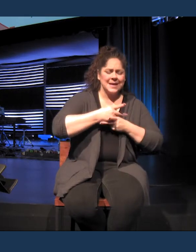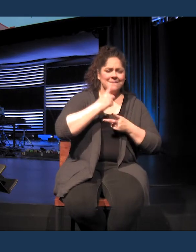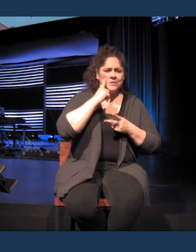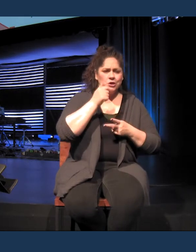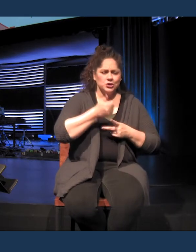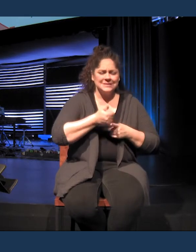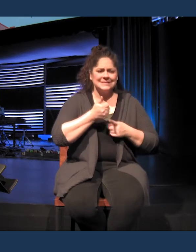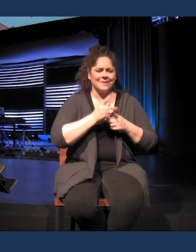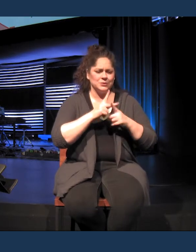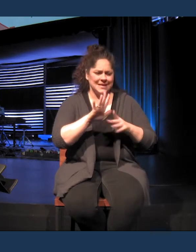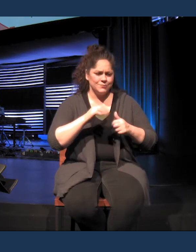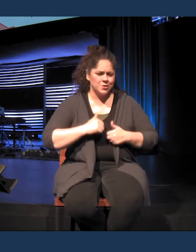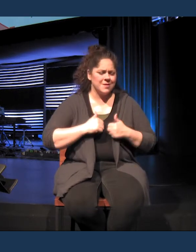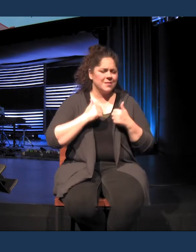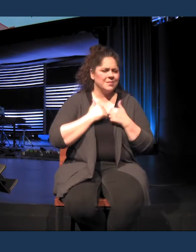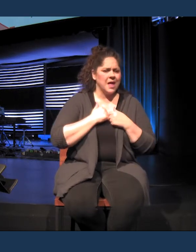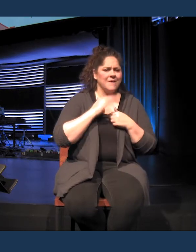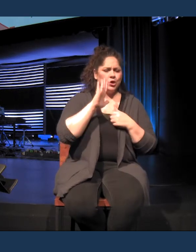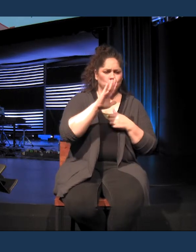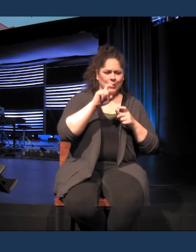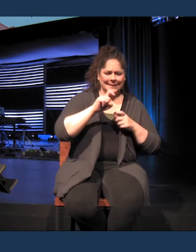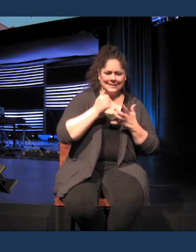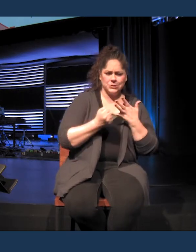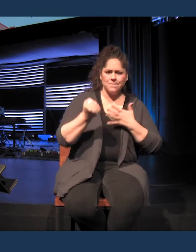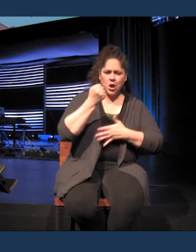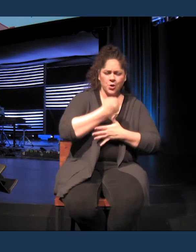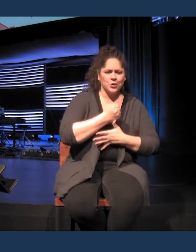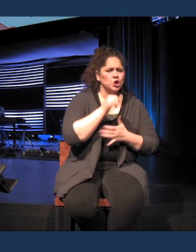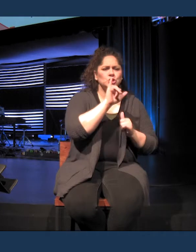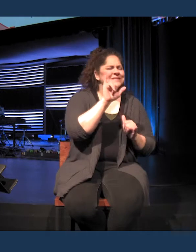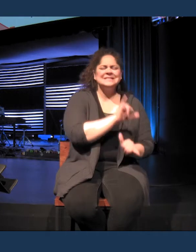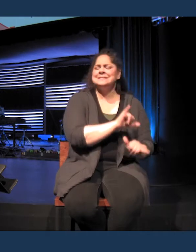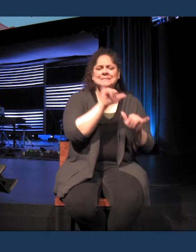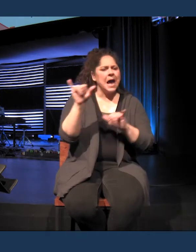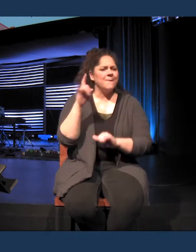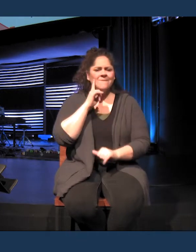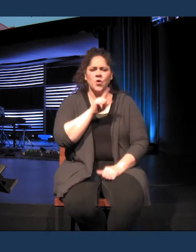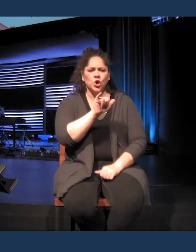to prioritize your own needs, do that for somebody else.